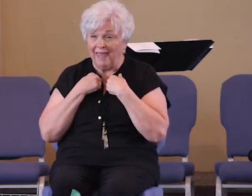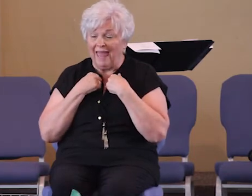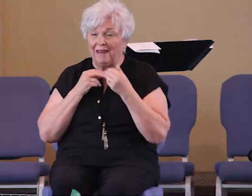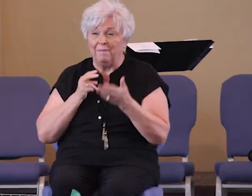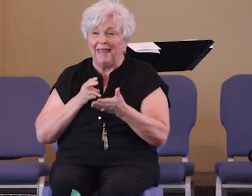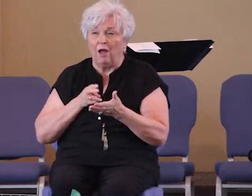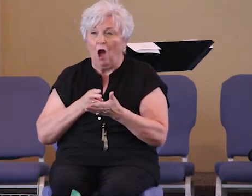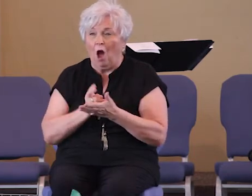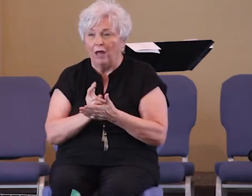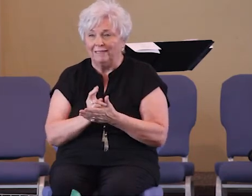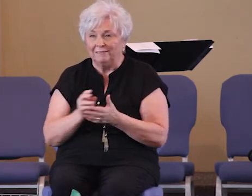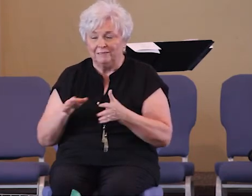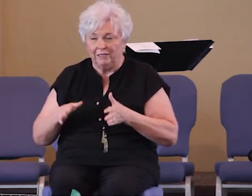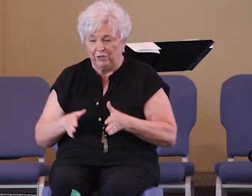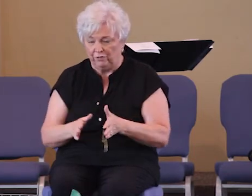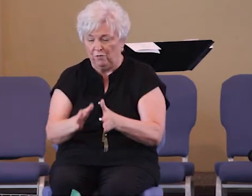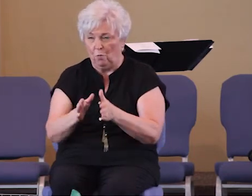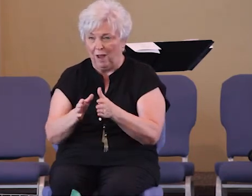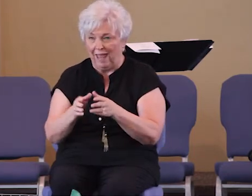of life.